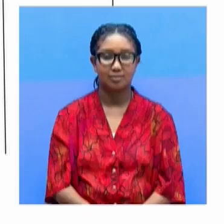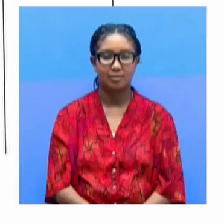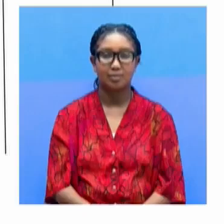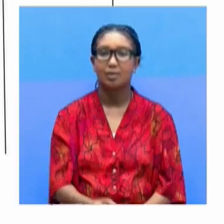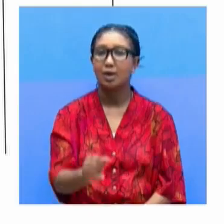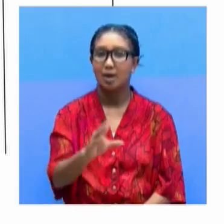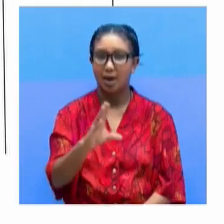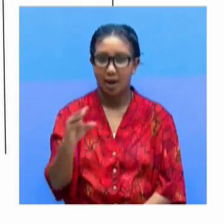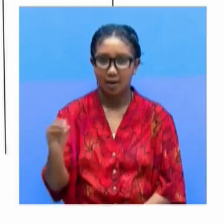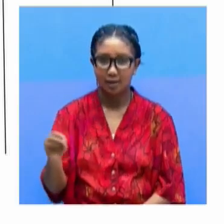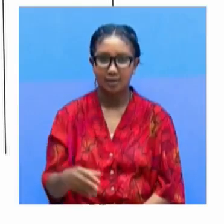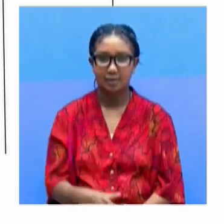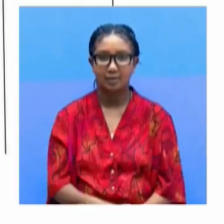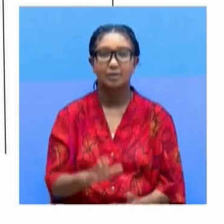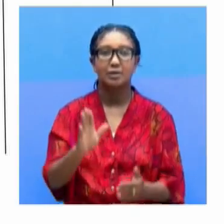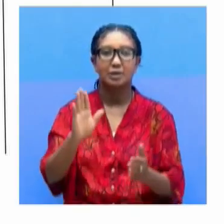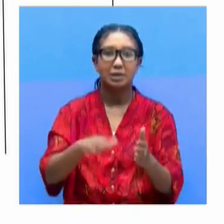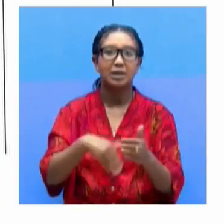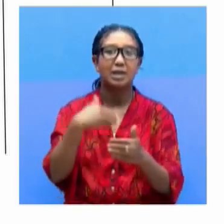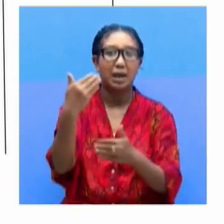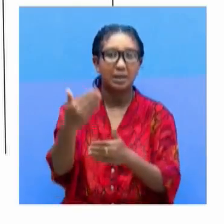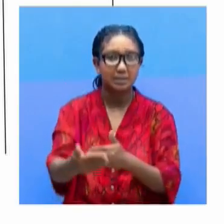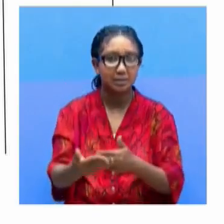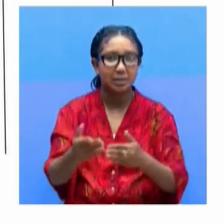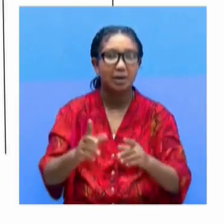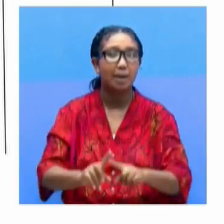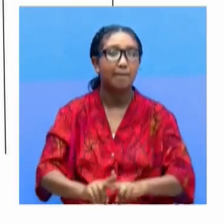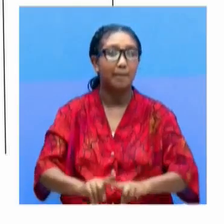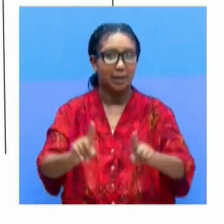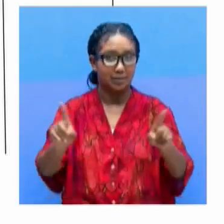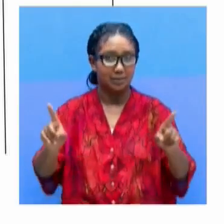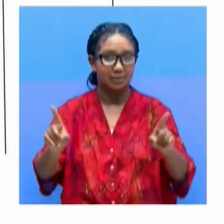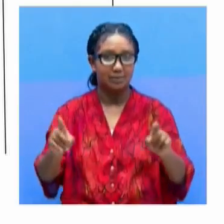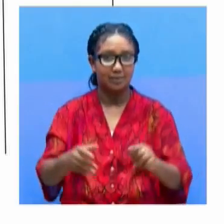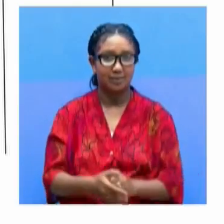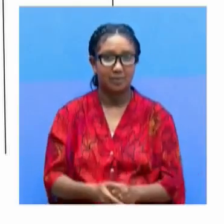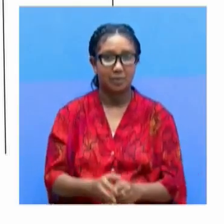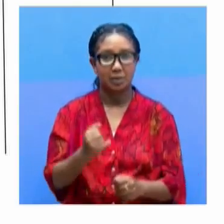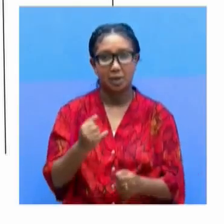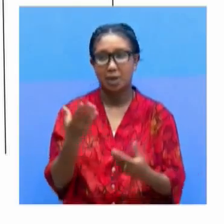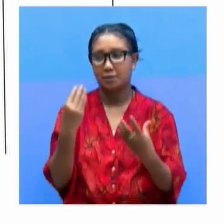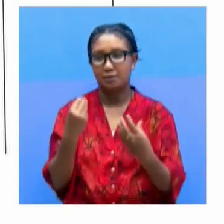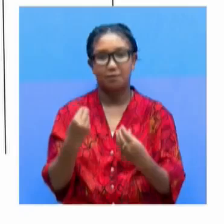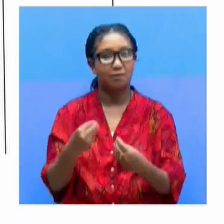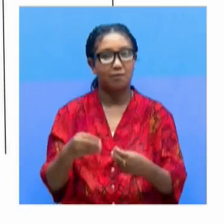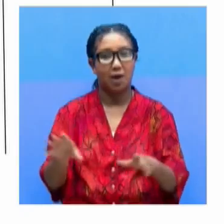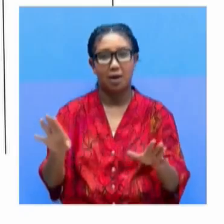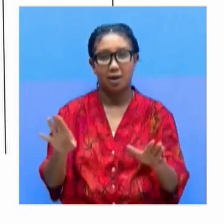And next, or but, look, it fell